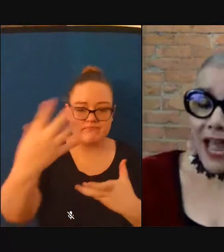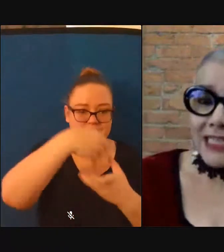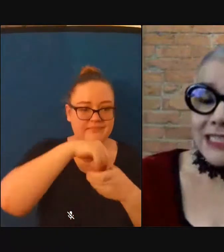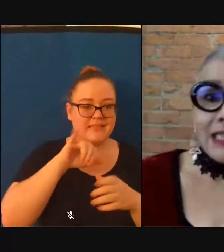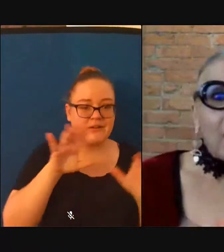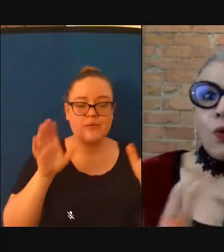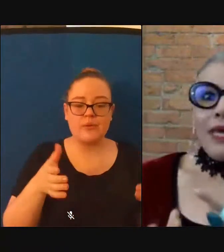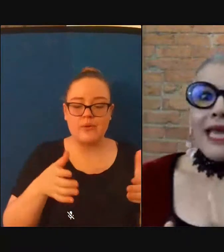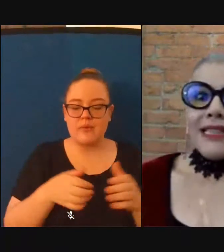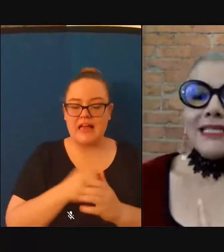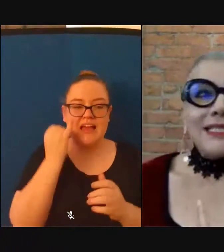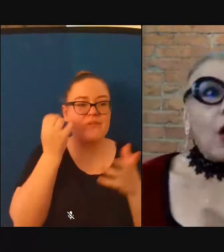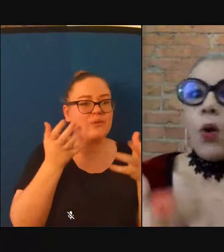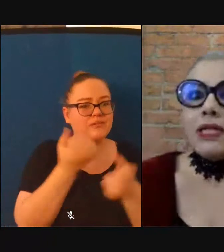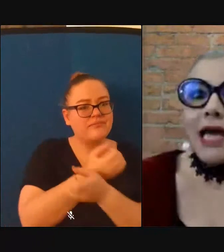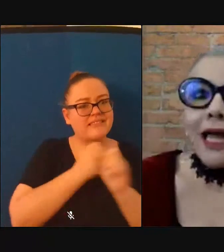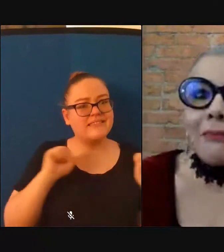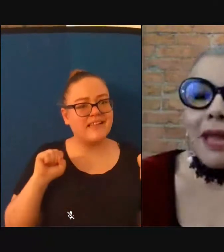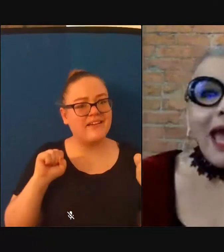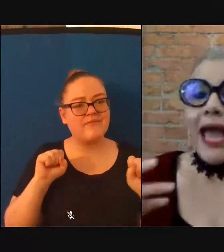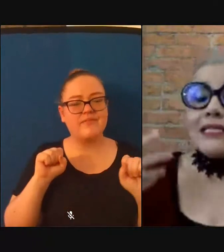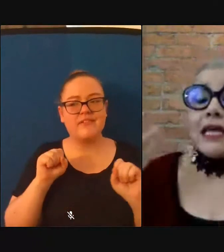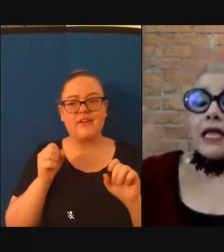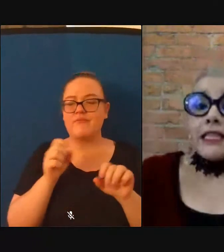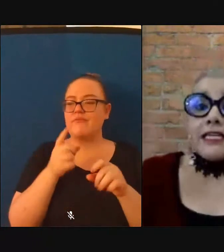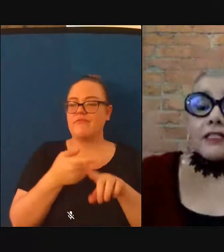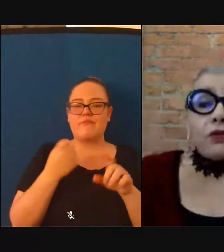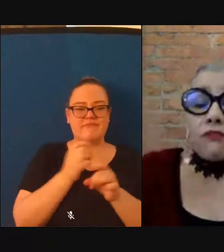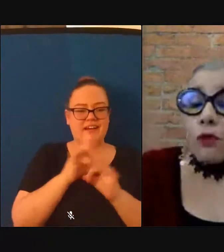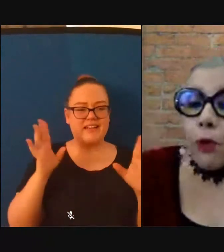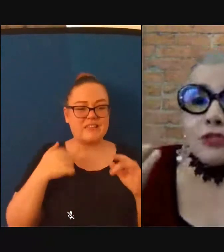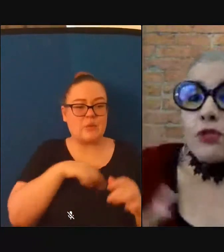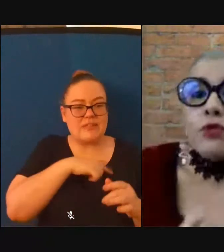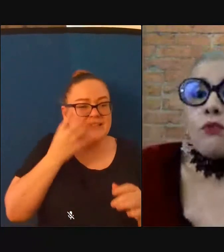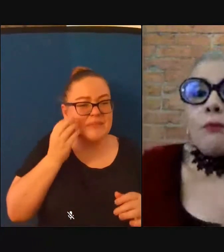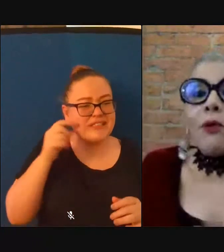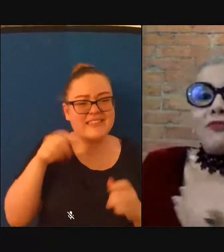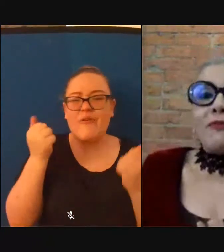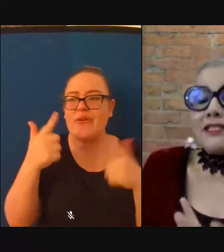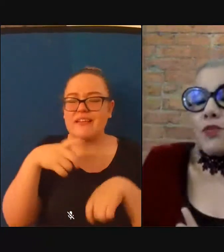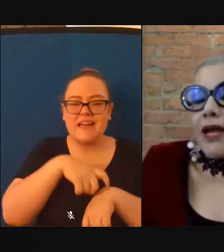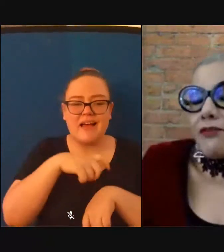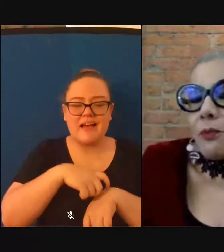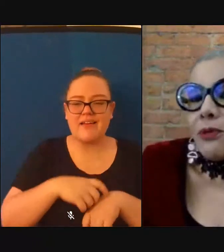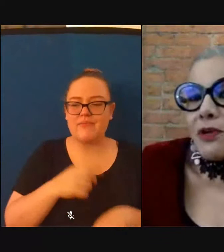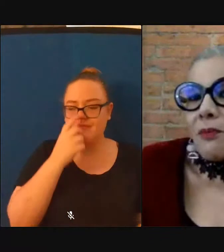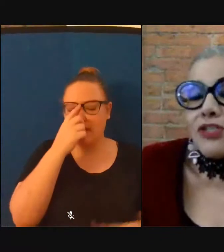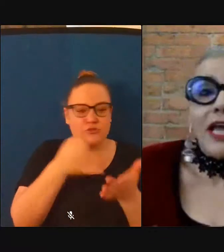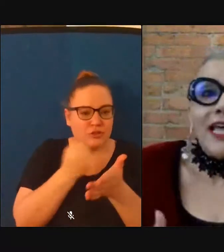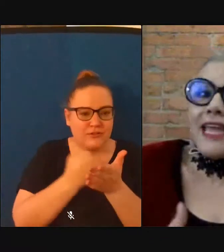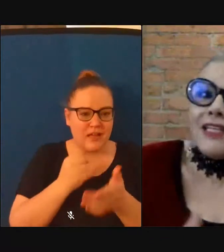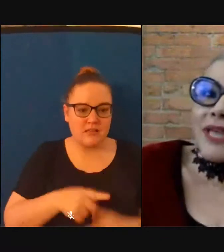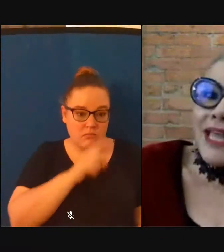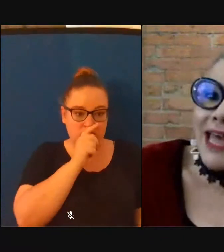this violence, we get this all the time. And the reporters who don't report from that, this is why I love your book so